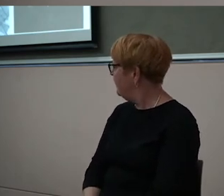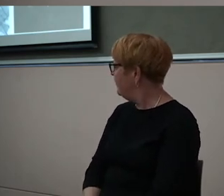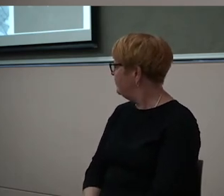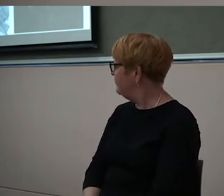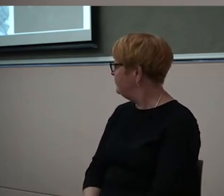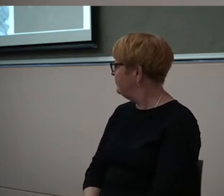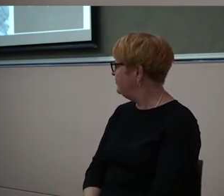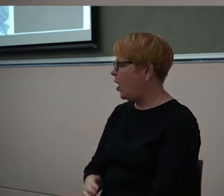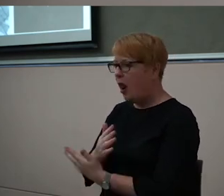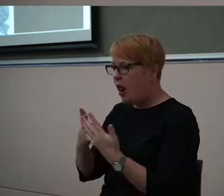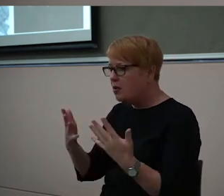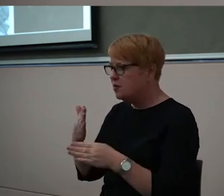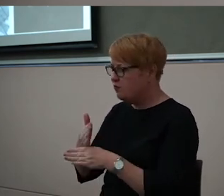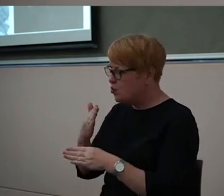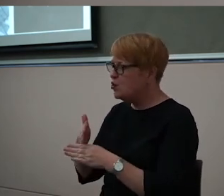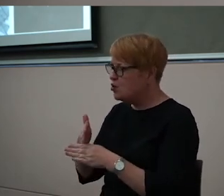Because